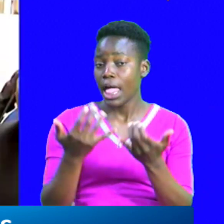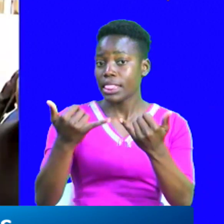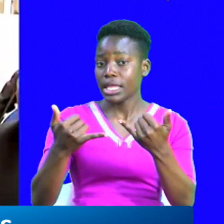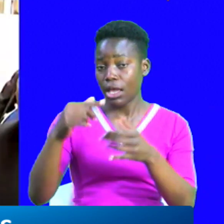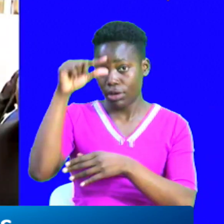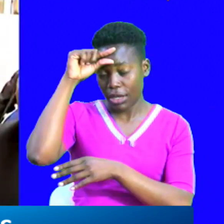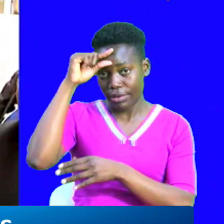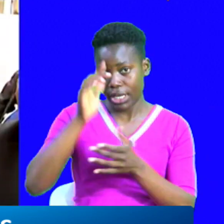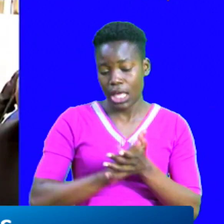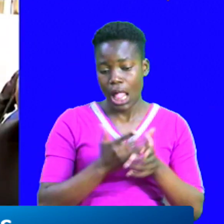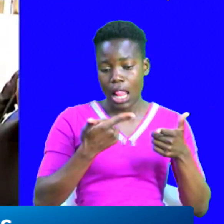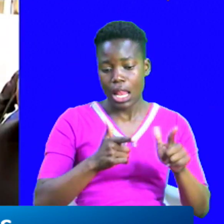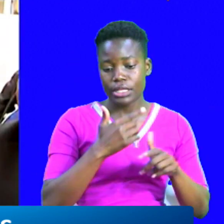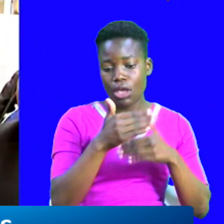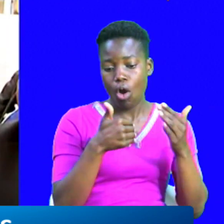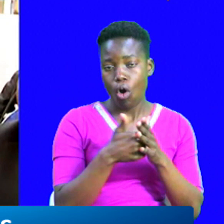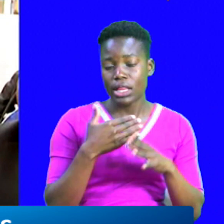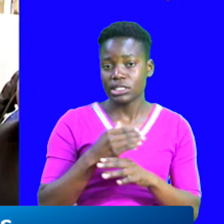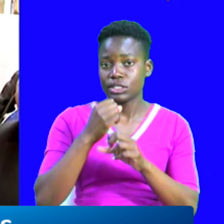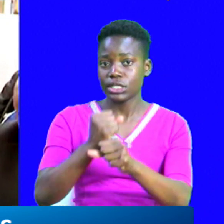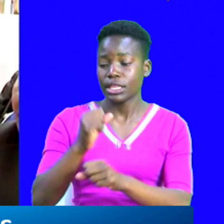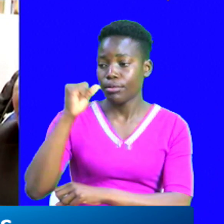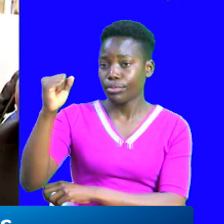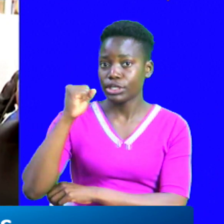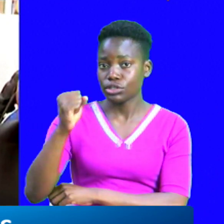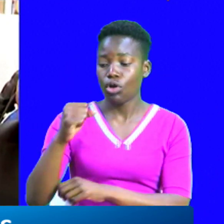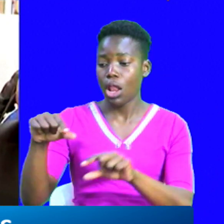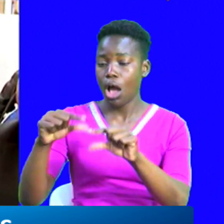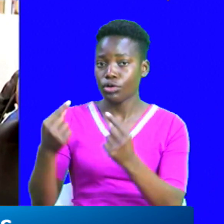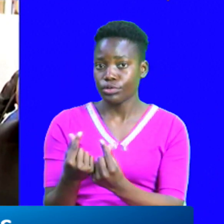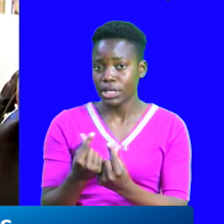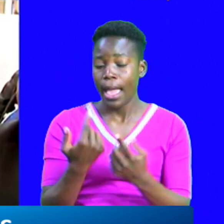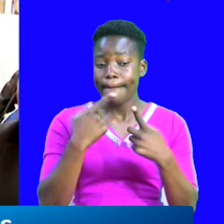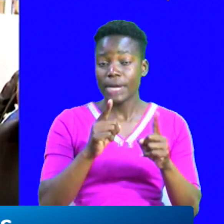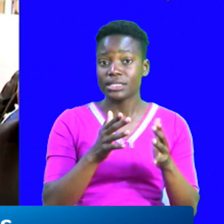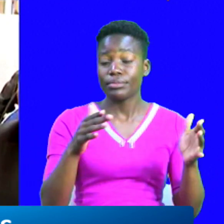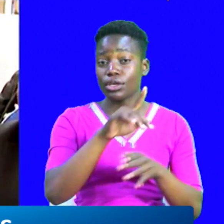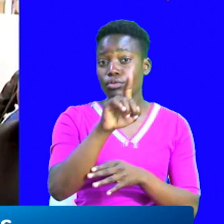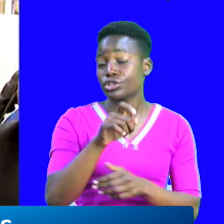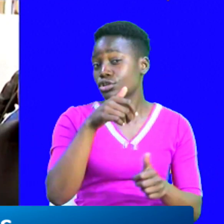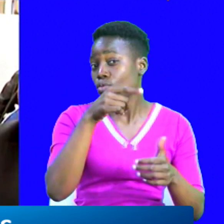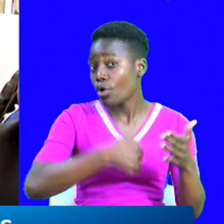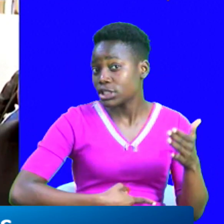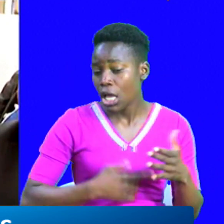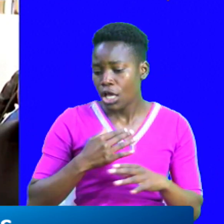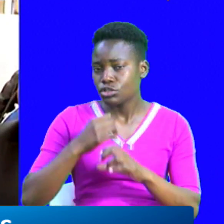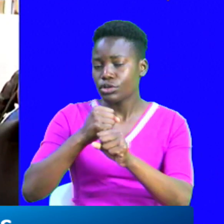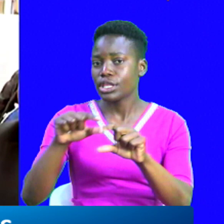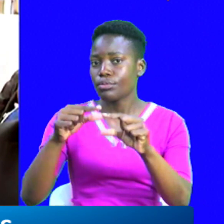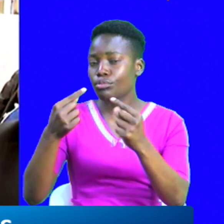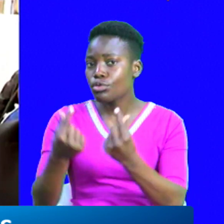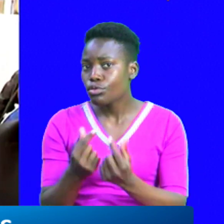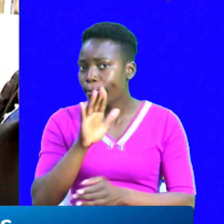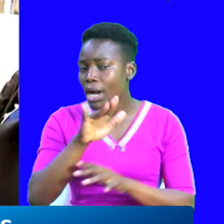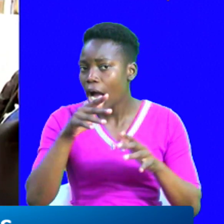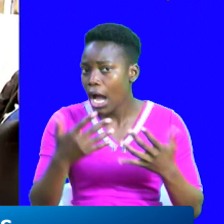regime. Let us strengthen political parties. But the big question is, how do you strengthen your political party? You